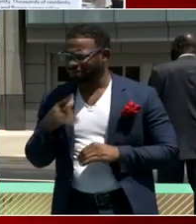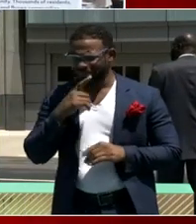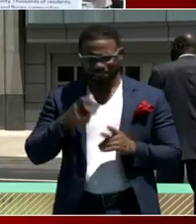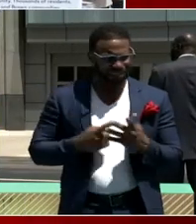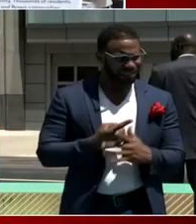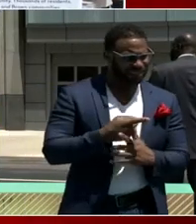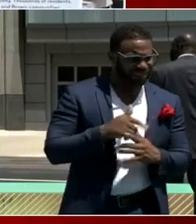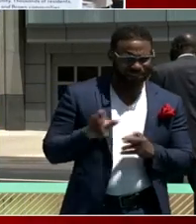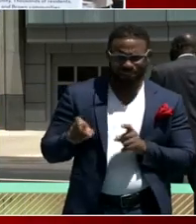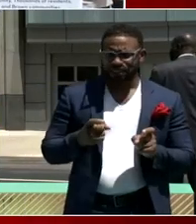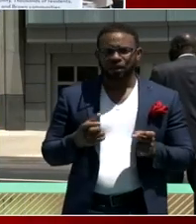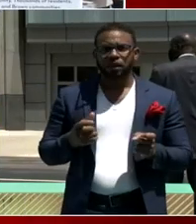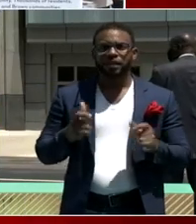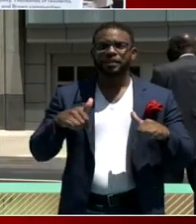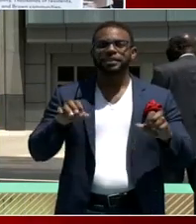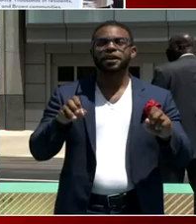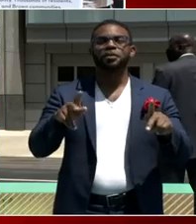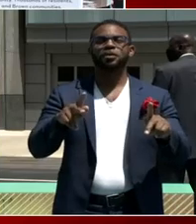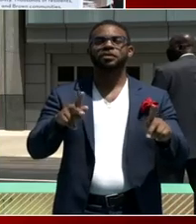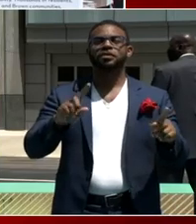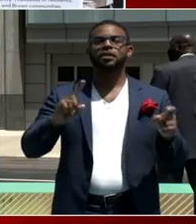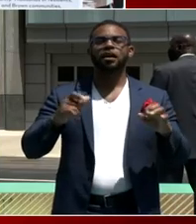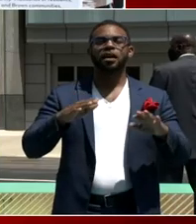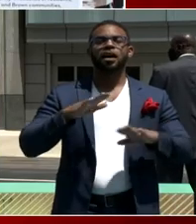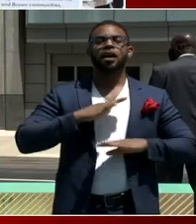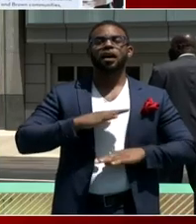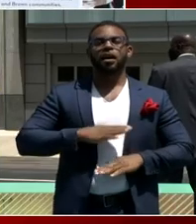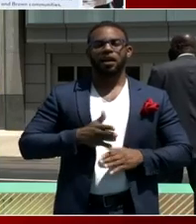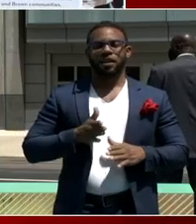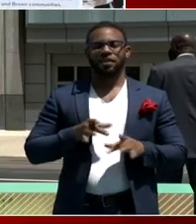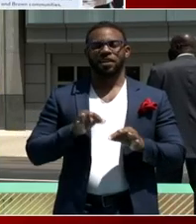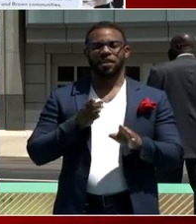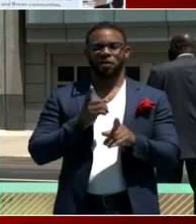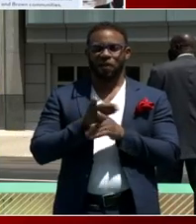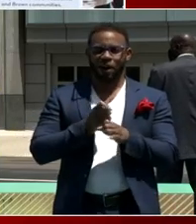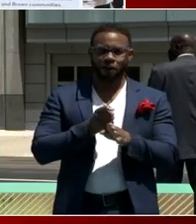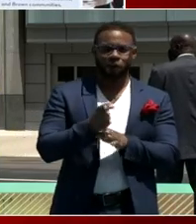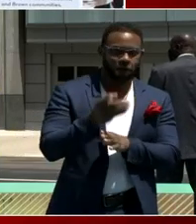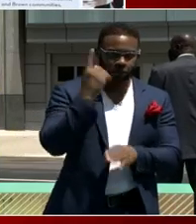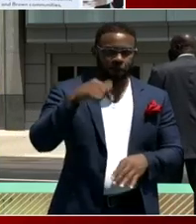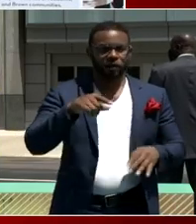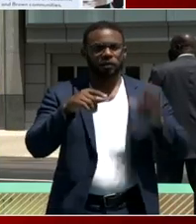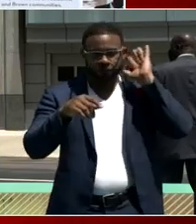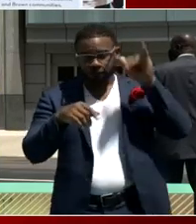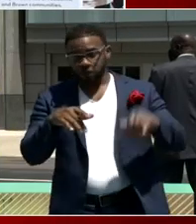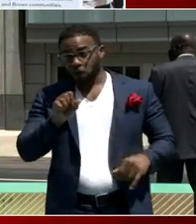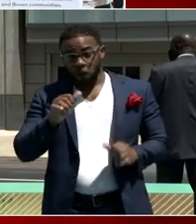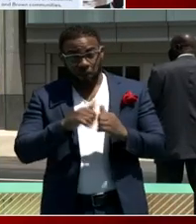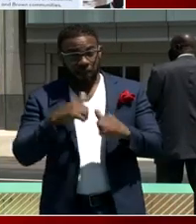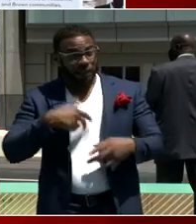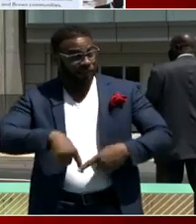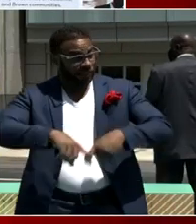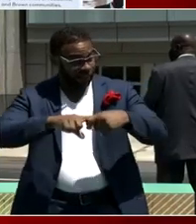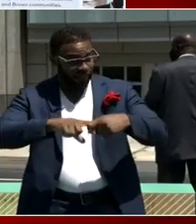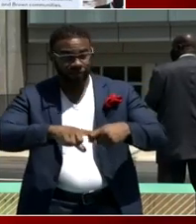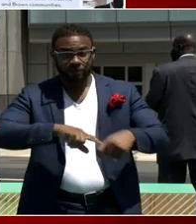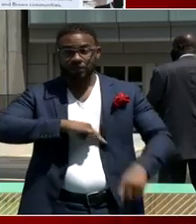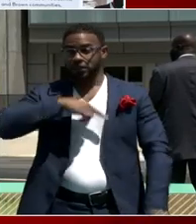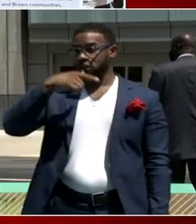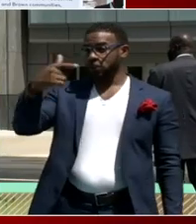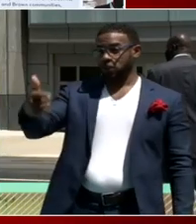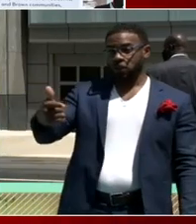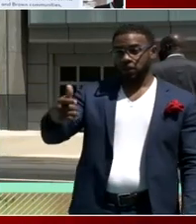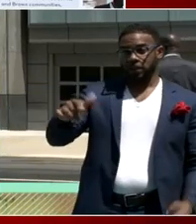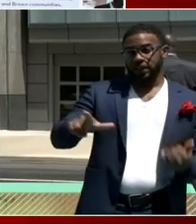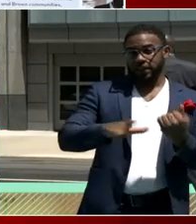track. And this opportunity will let them find the right career track for them. So with that, I'll stop and turn it over